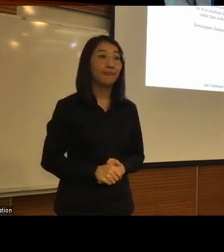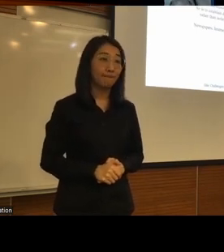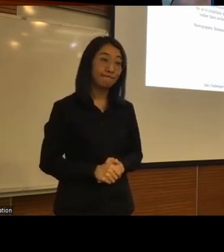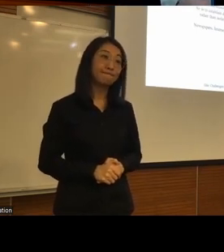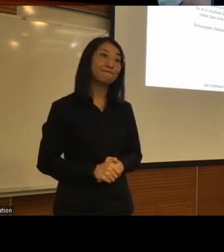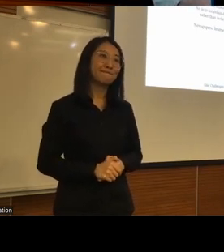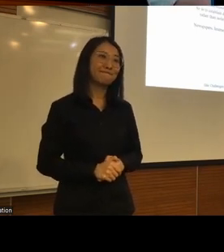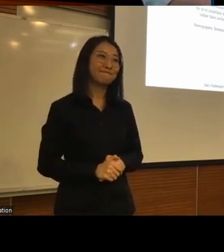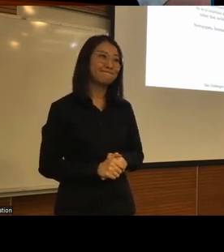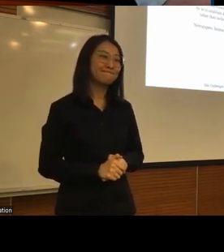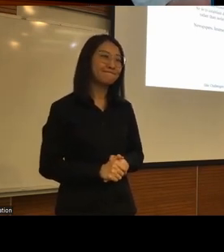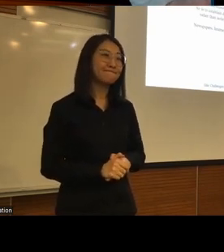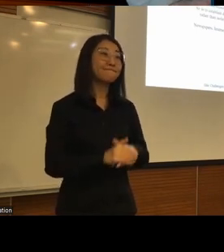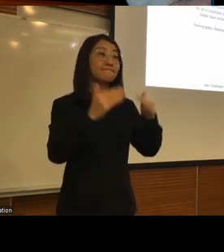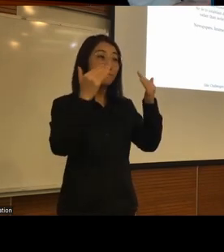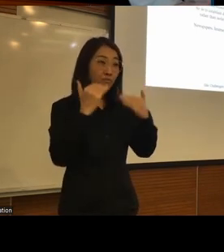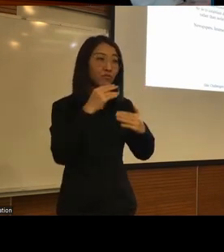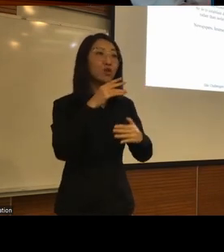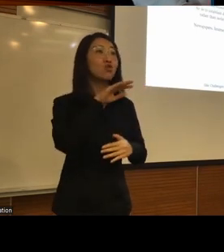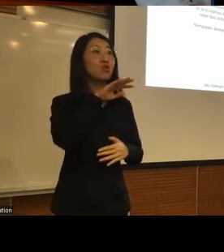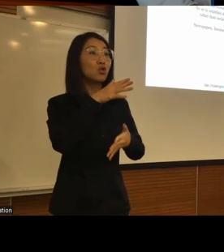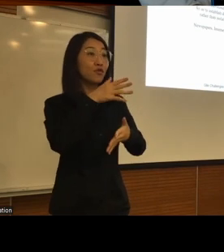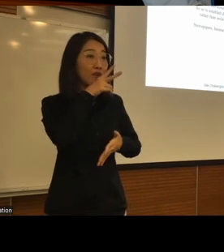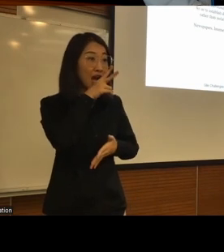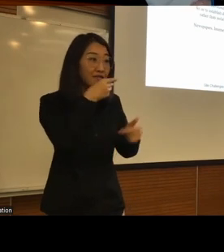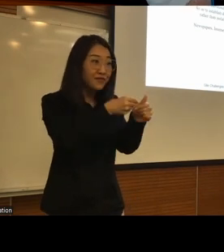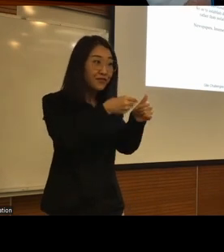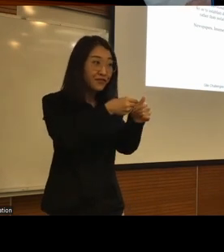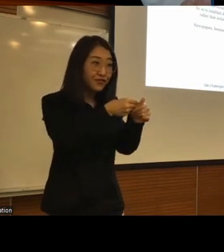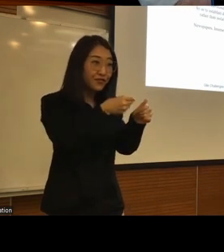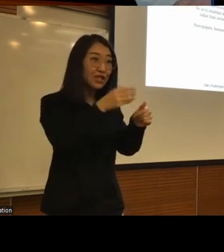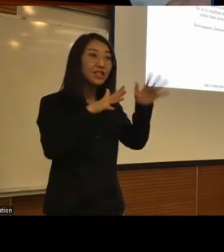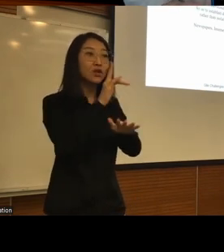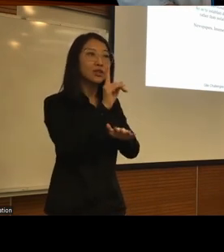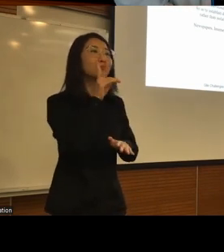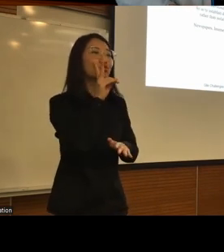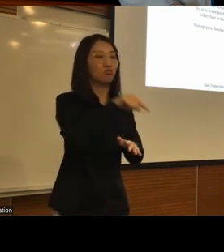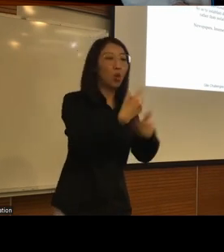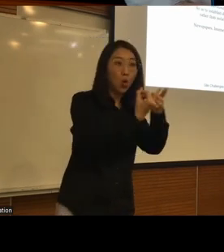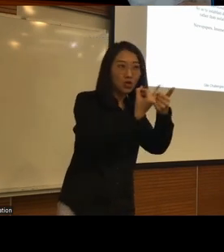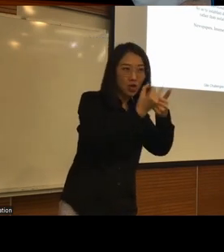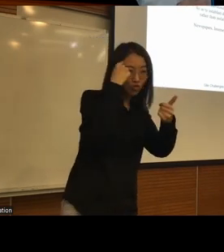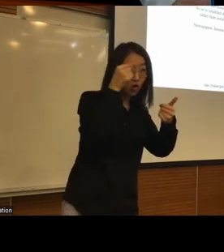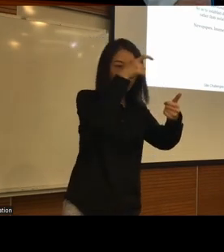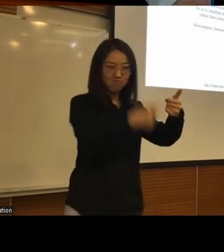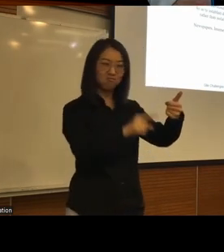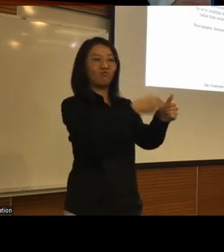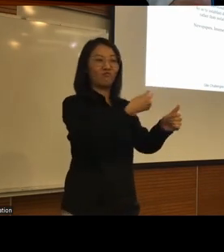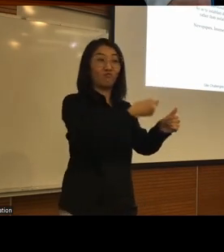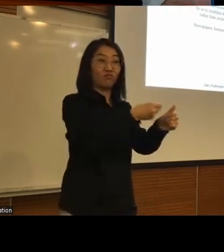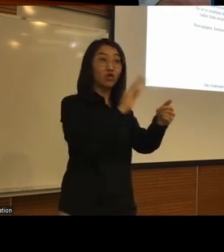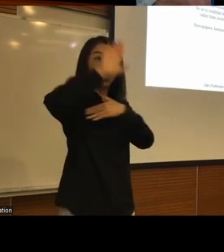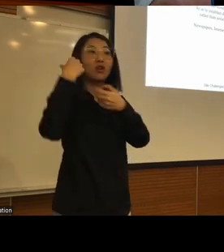So speaking of training interpreters or training students to become interpreters, how